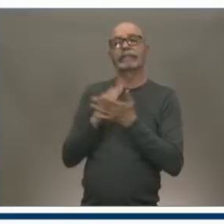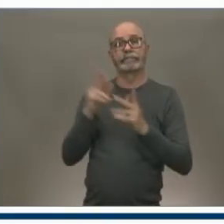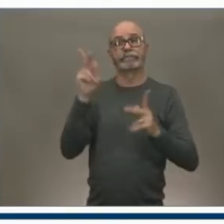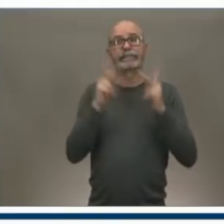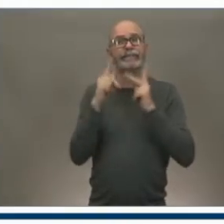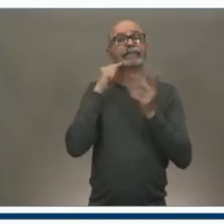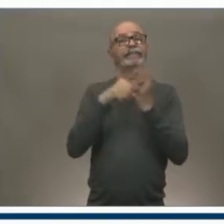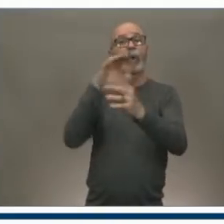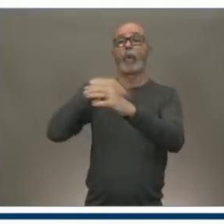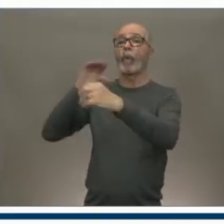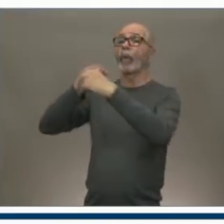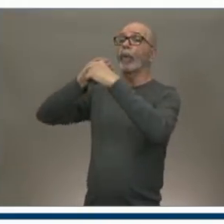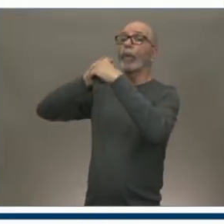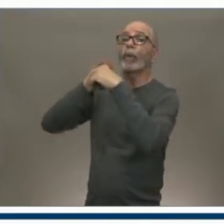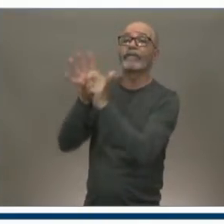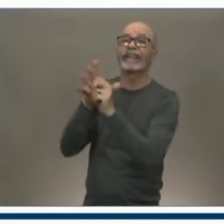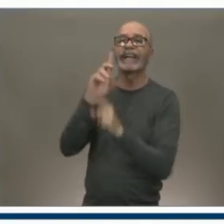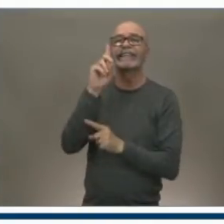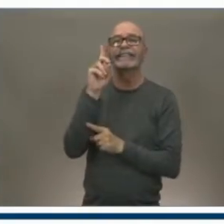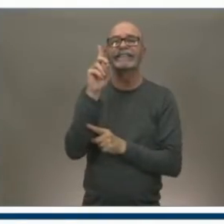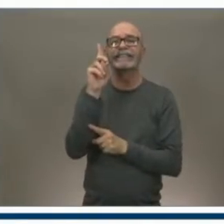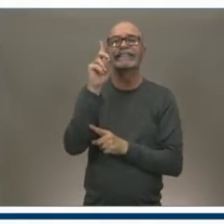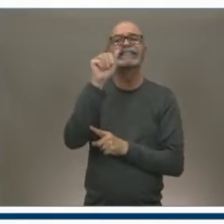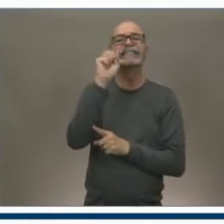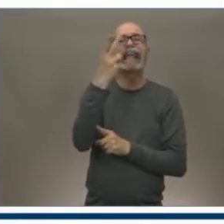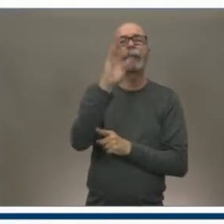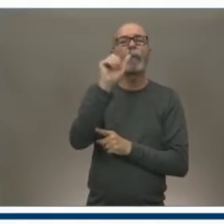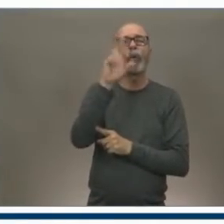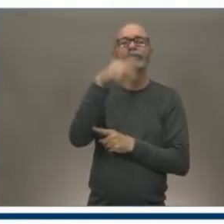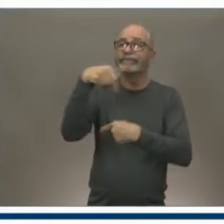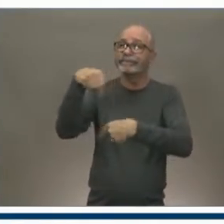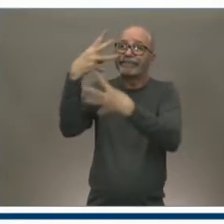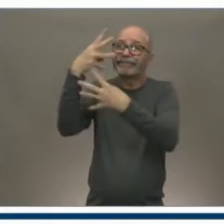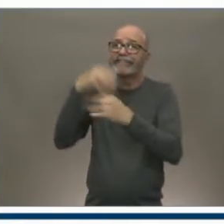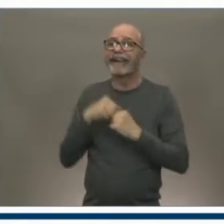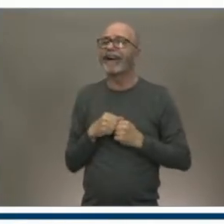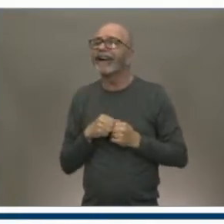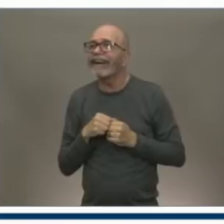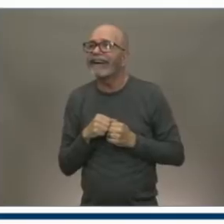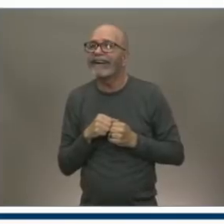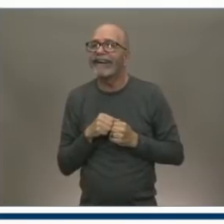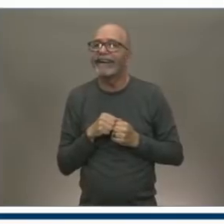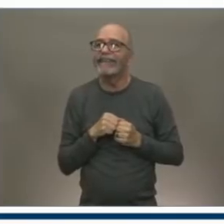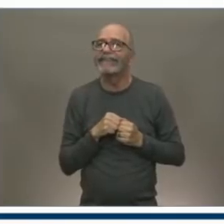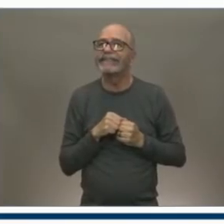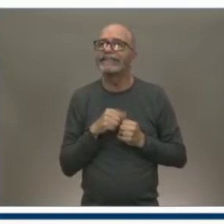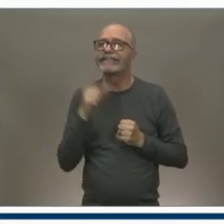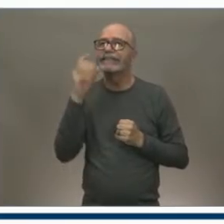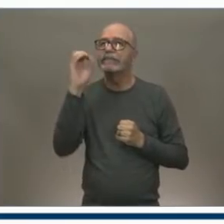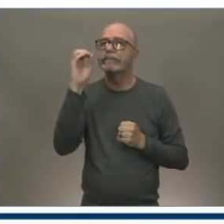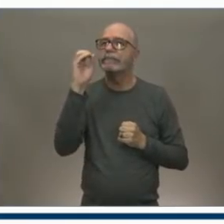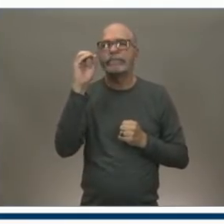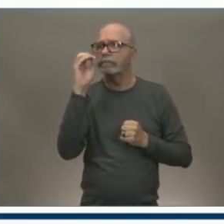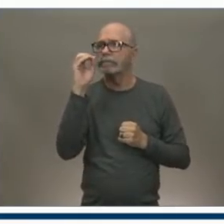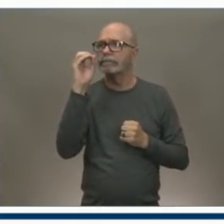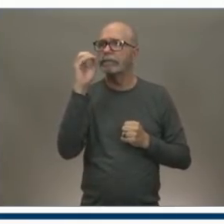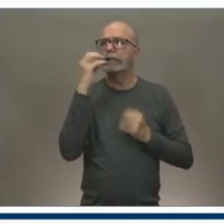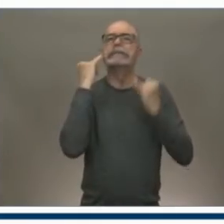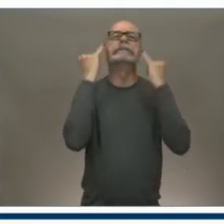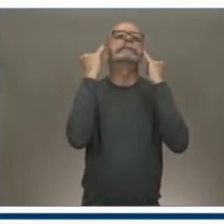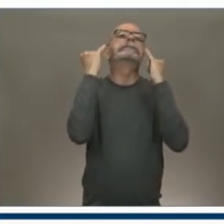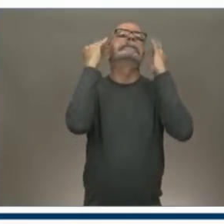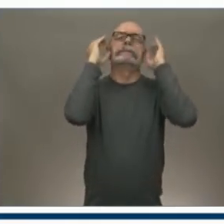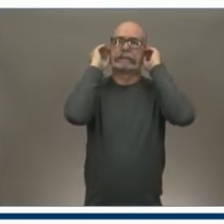zero doses received last week. There's a bit of anxiety around, the unpredictable supply chain, I guess, as you say. And I'm just